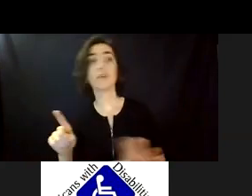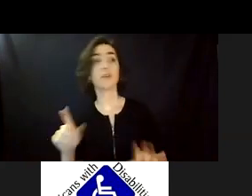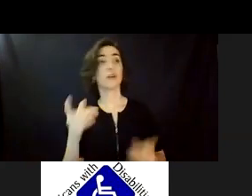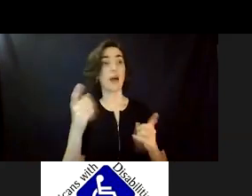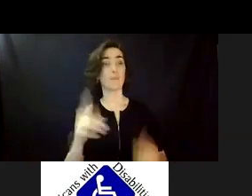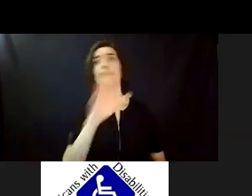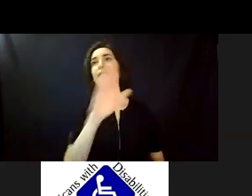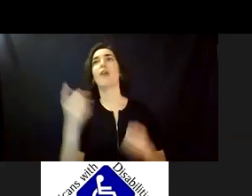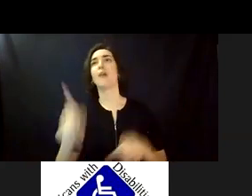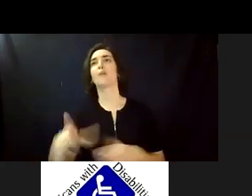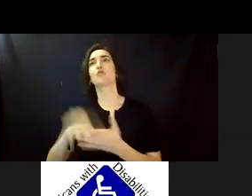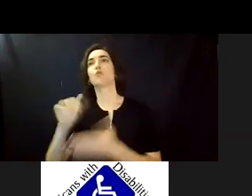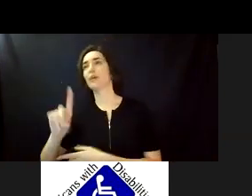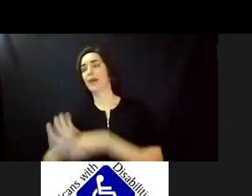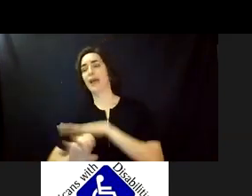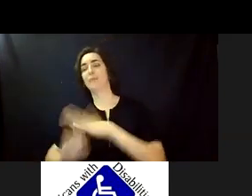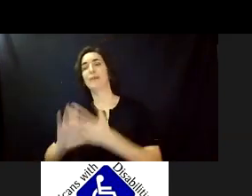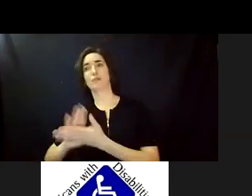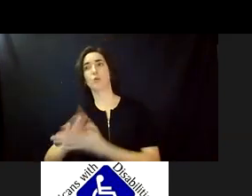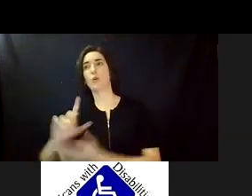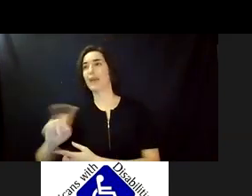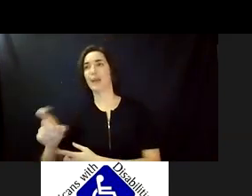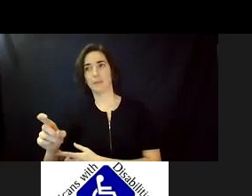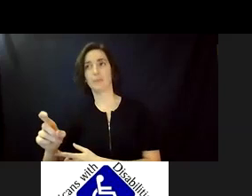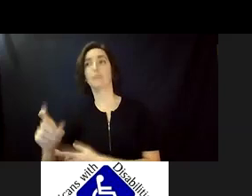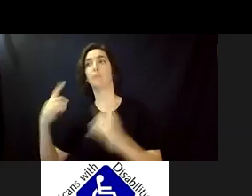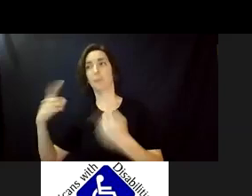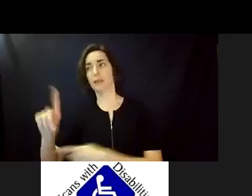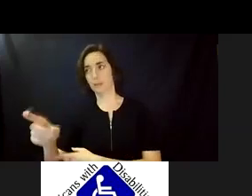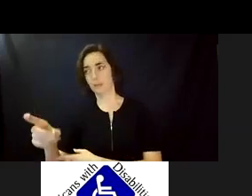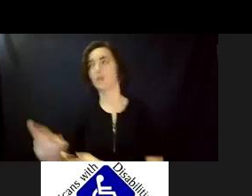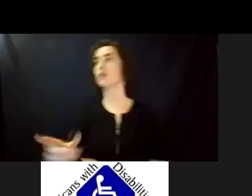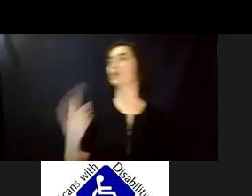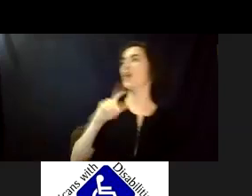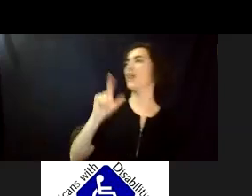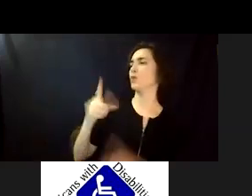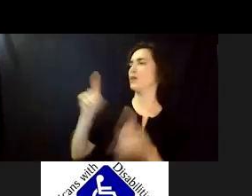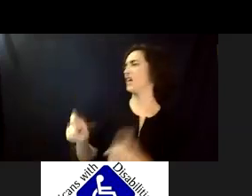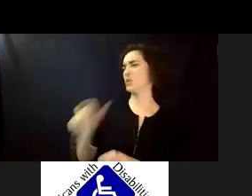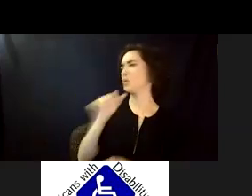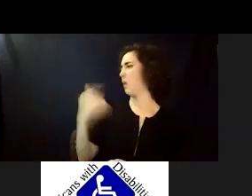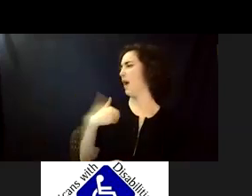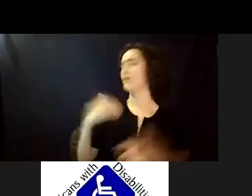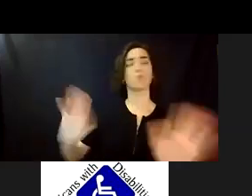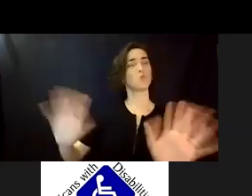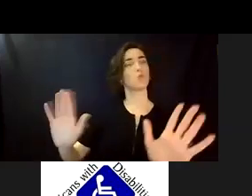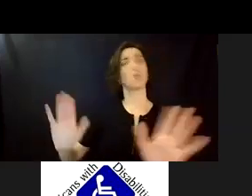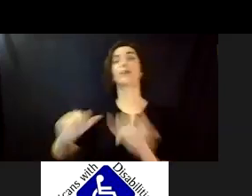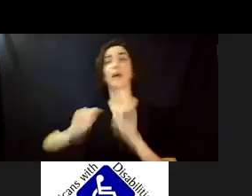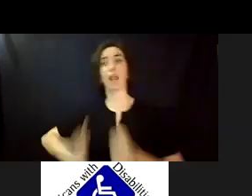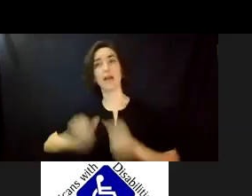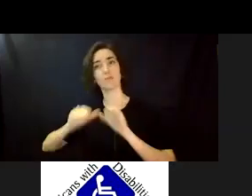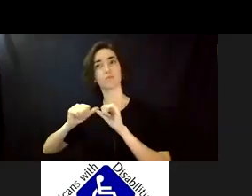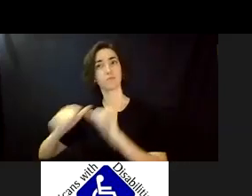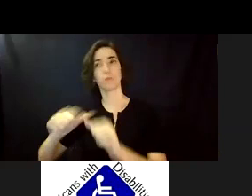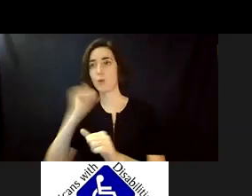say in elementary school, that it didn't show back up on our test. It's accurate. We know it's lifelong. It doesn't go away. Students have to learn to deal